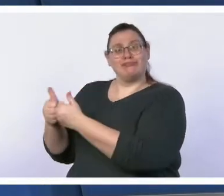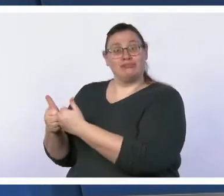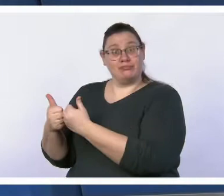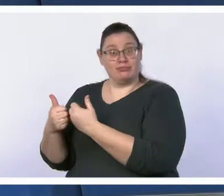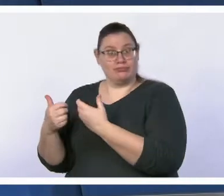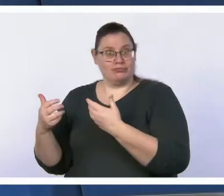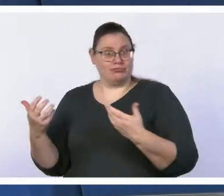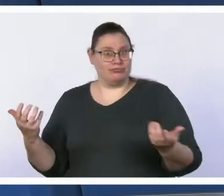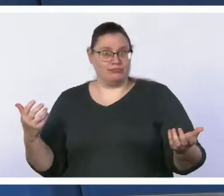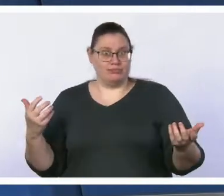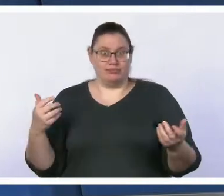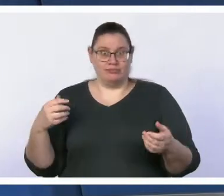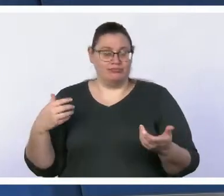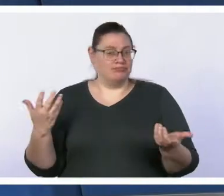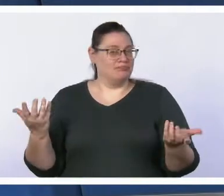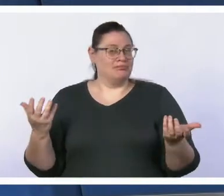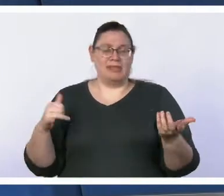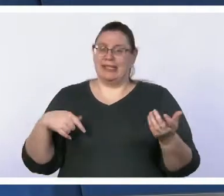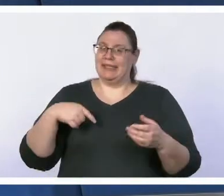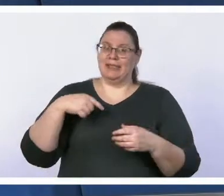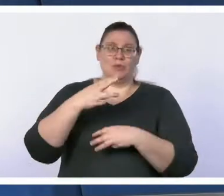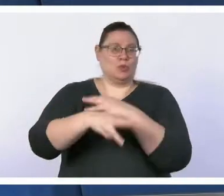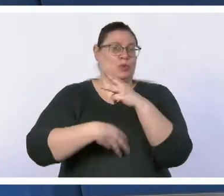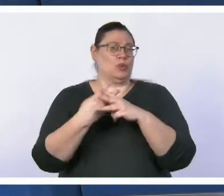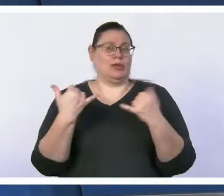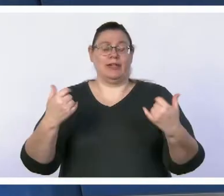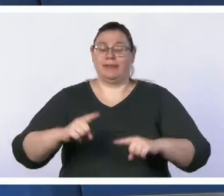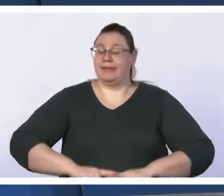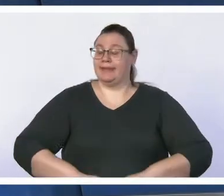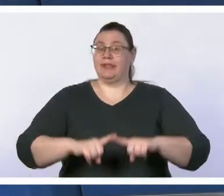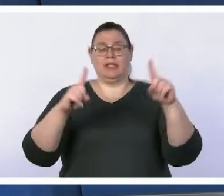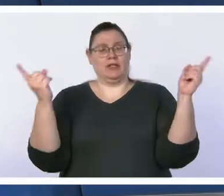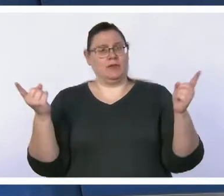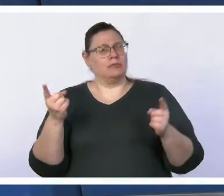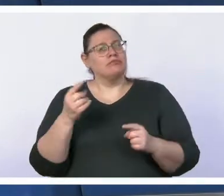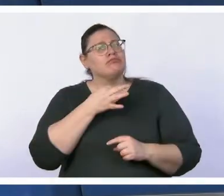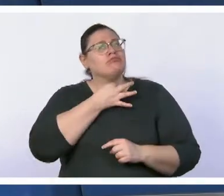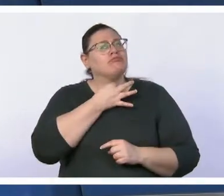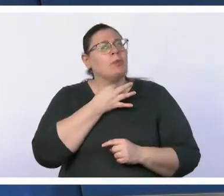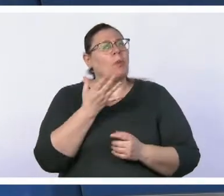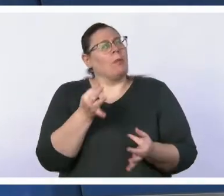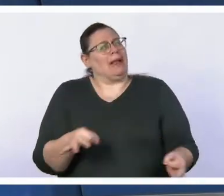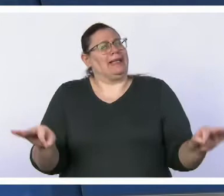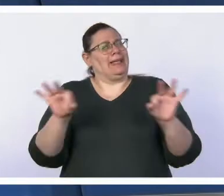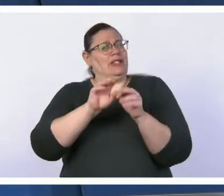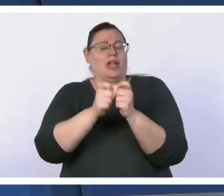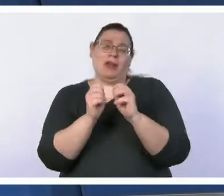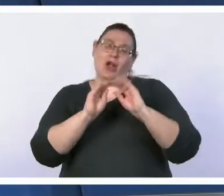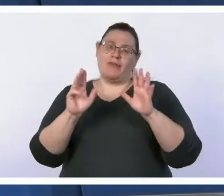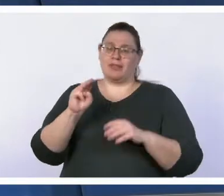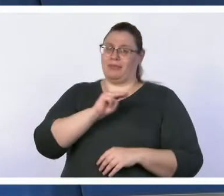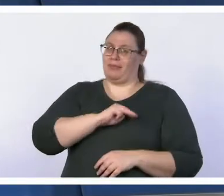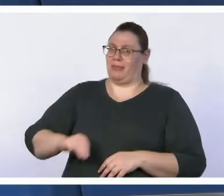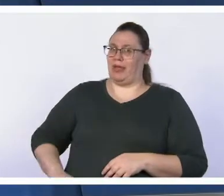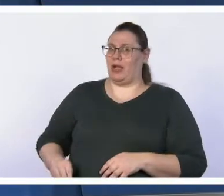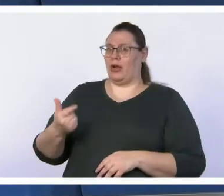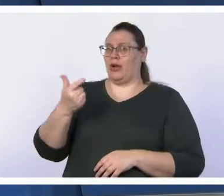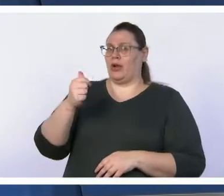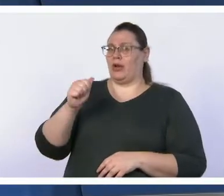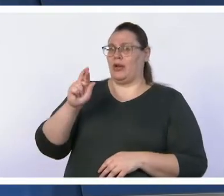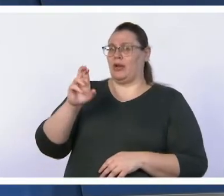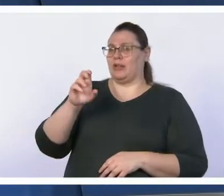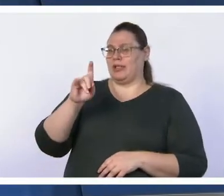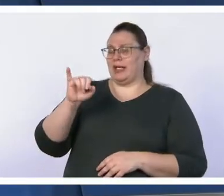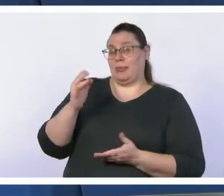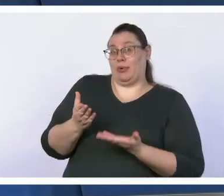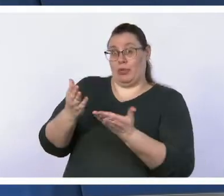a different realm right now. So what are some of the key changes? Obviously, Mayor Garcetti puts a proposal out to